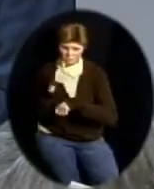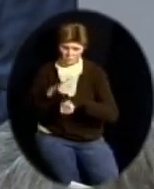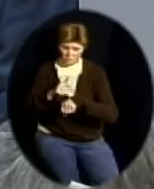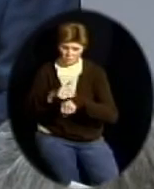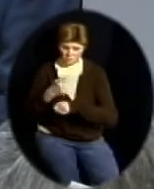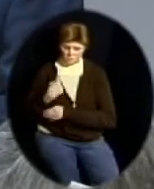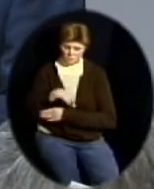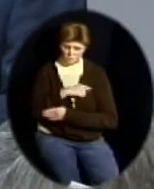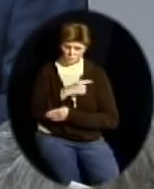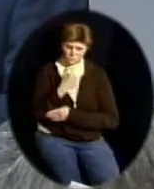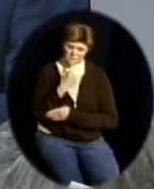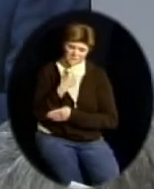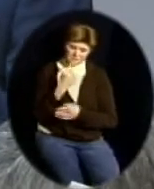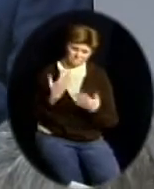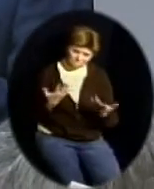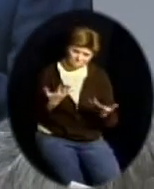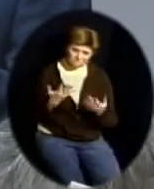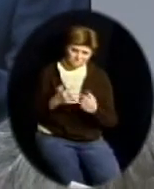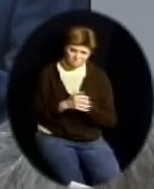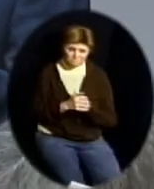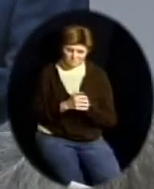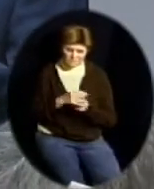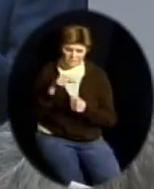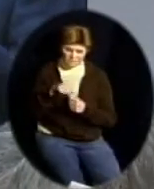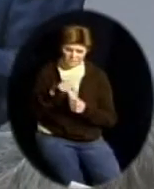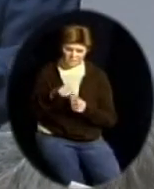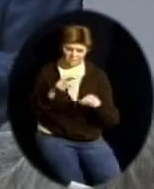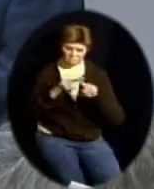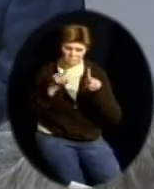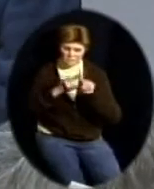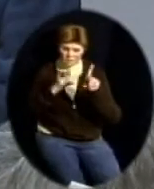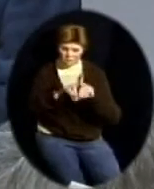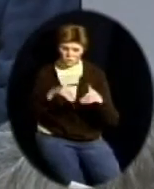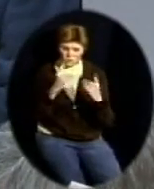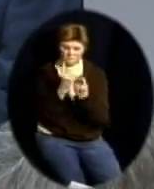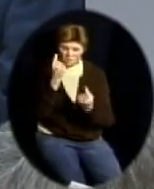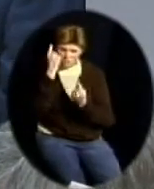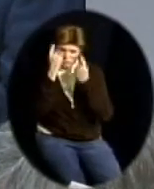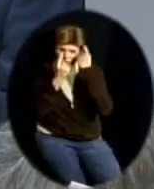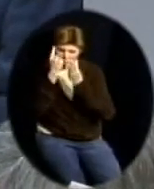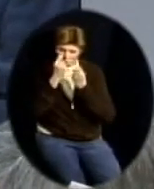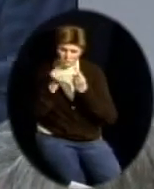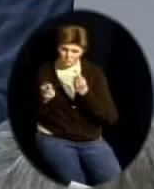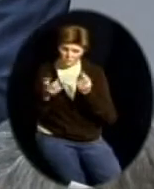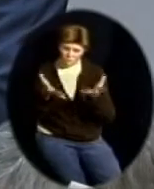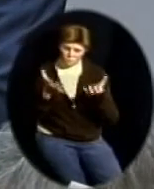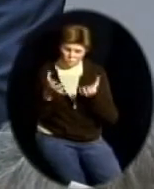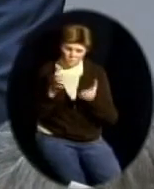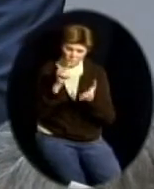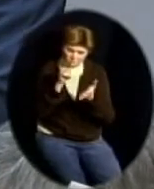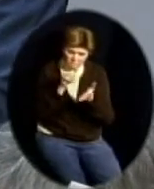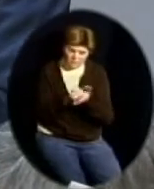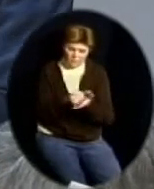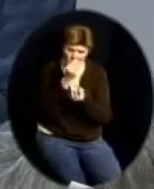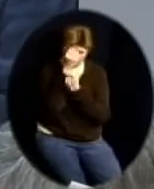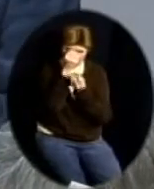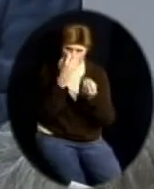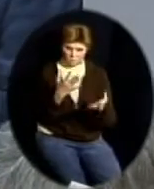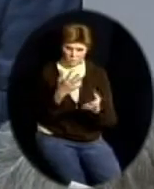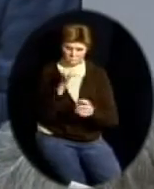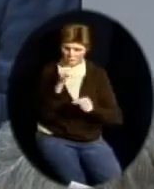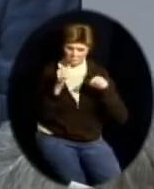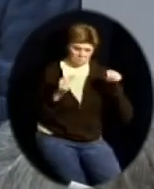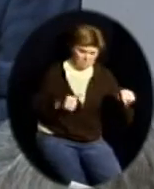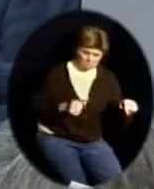goals. But different divisions have considered different criteria as they've looked at those goals, and